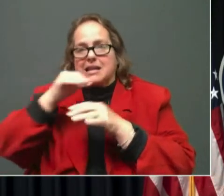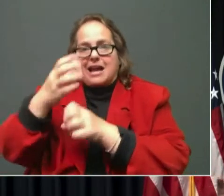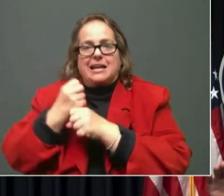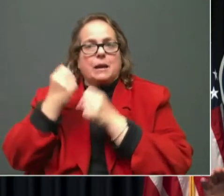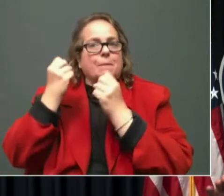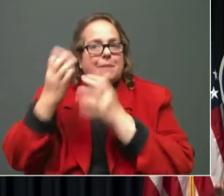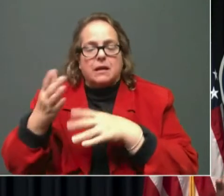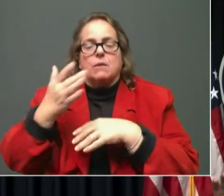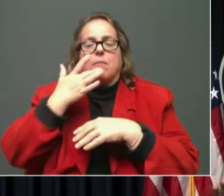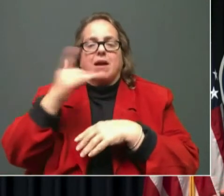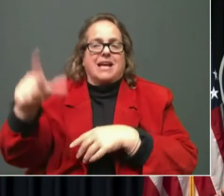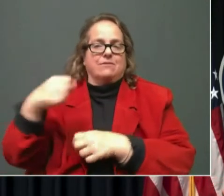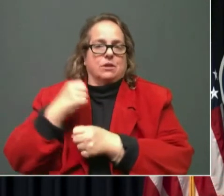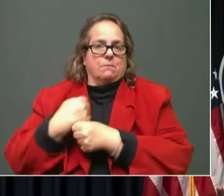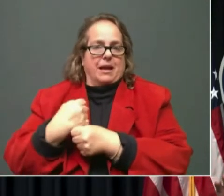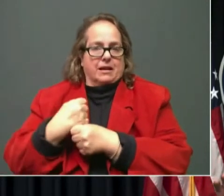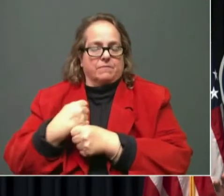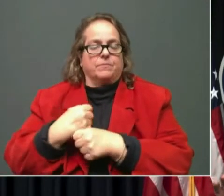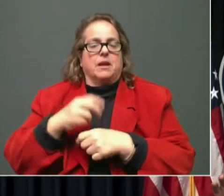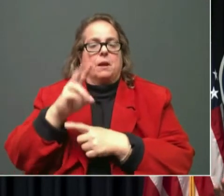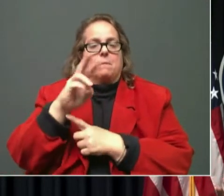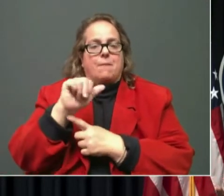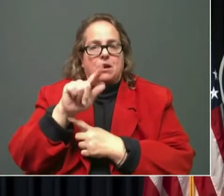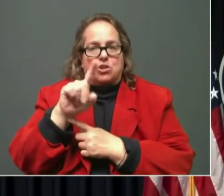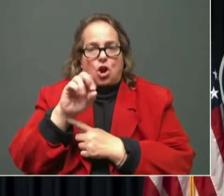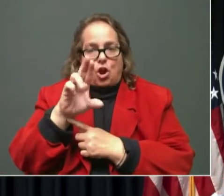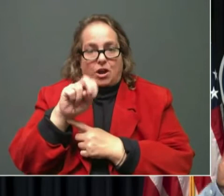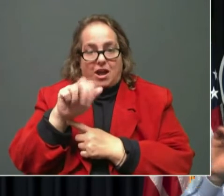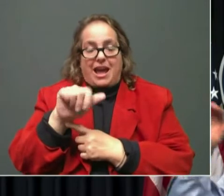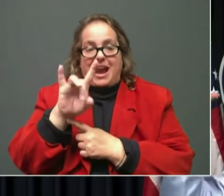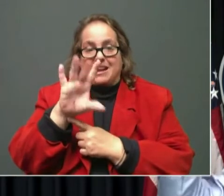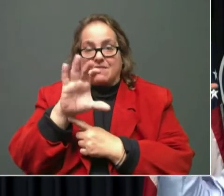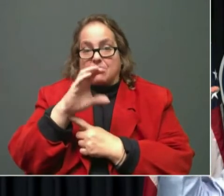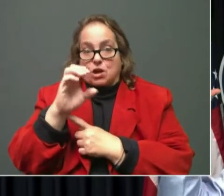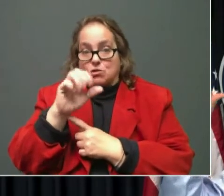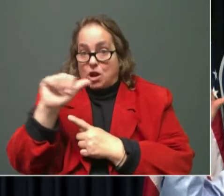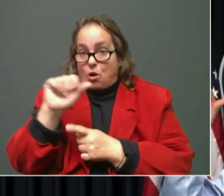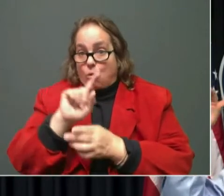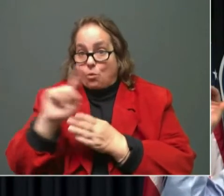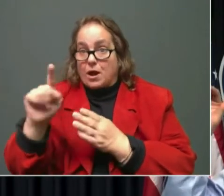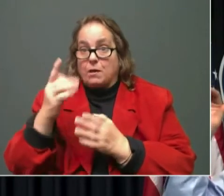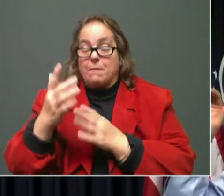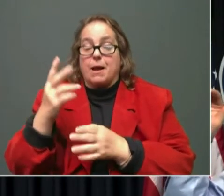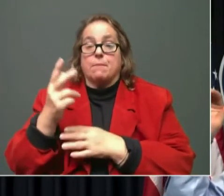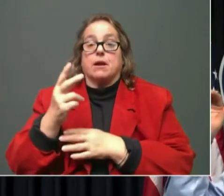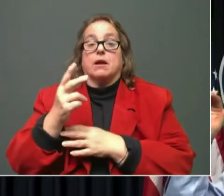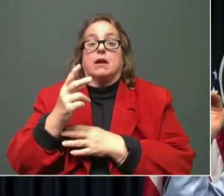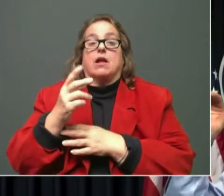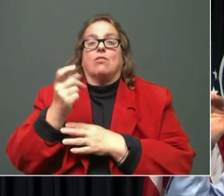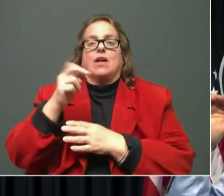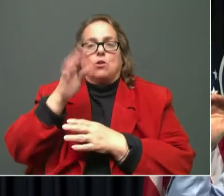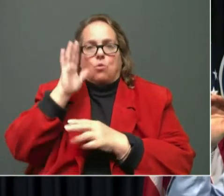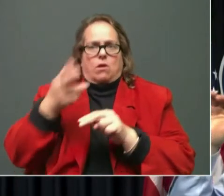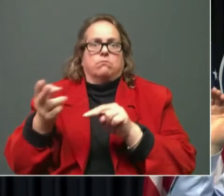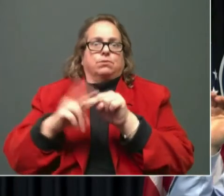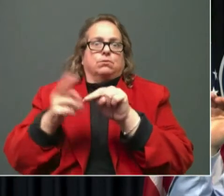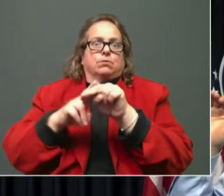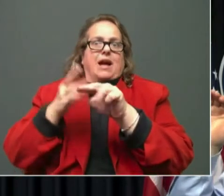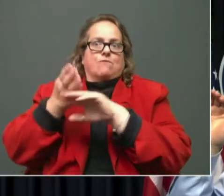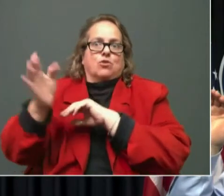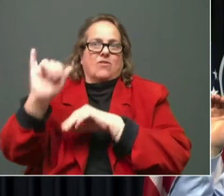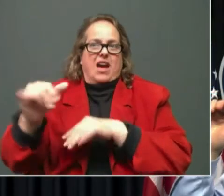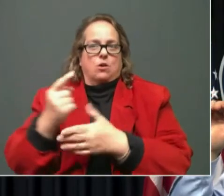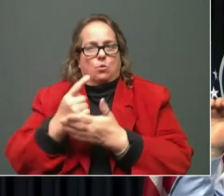dose bump for maybe a week, probably 2, and then we think it's really going to take off because both